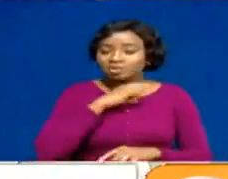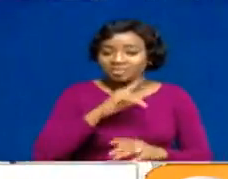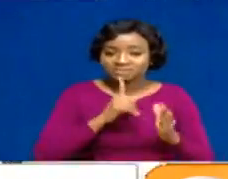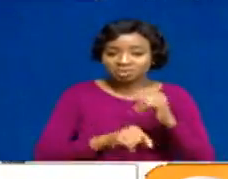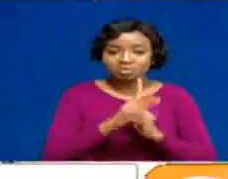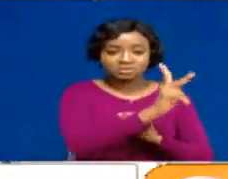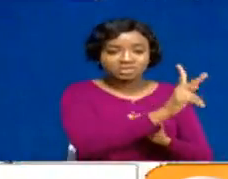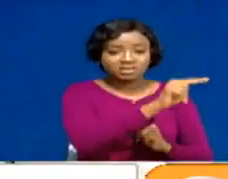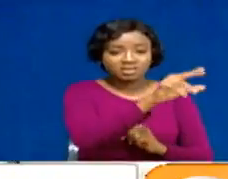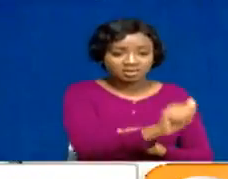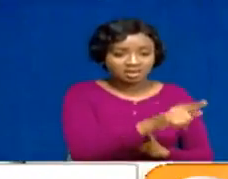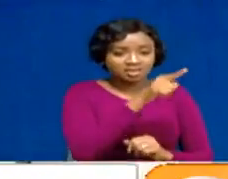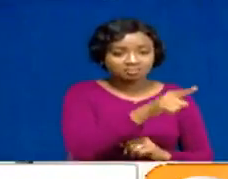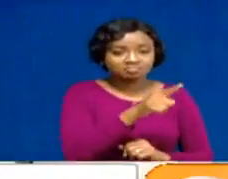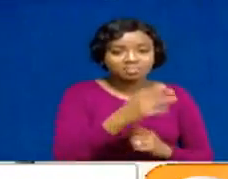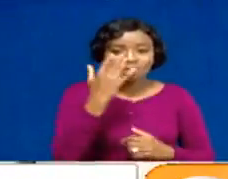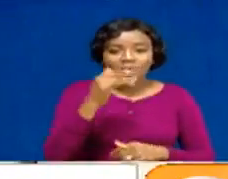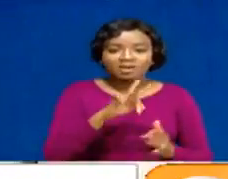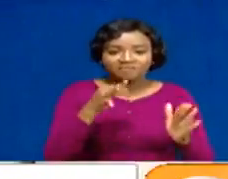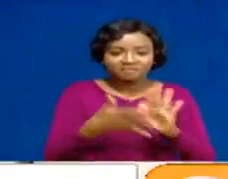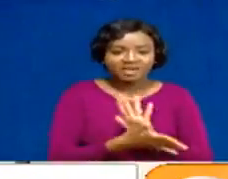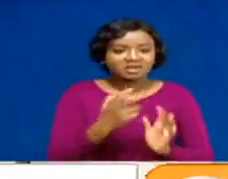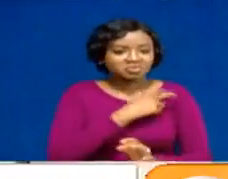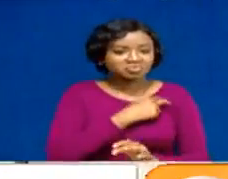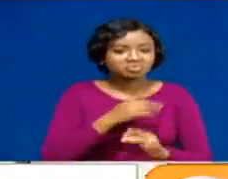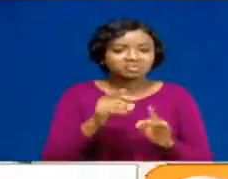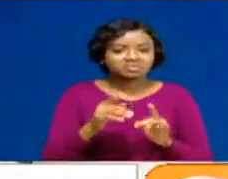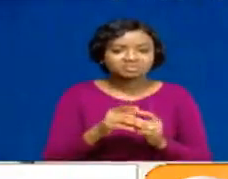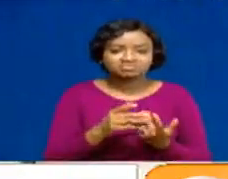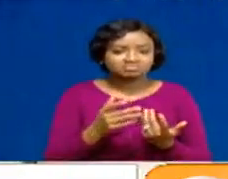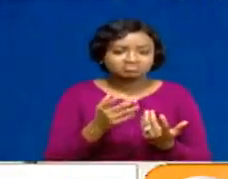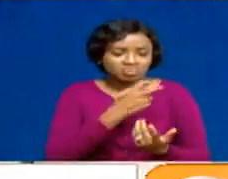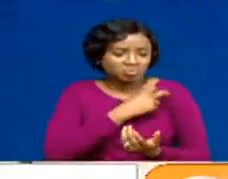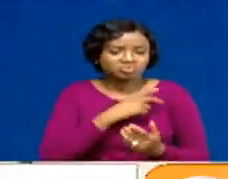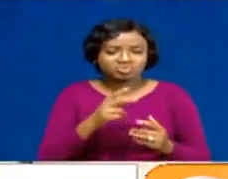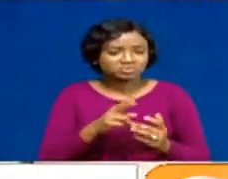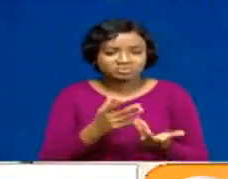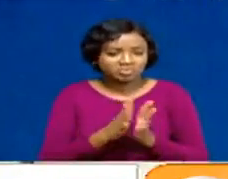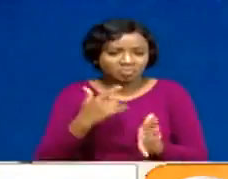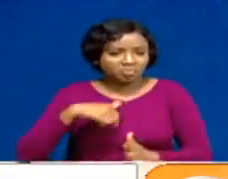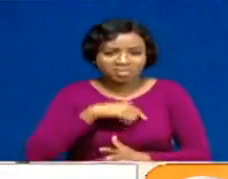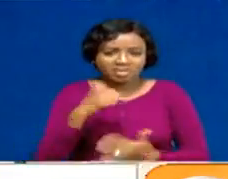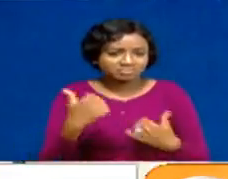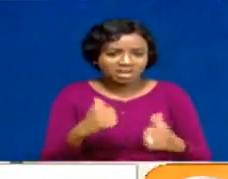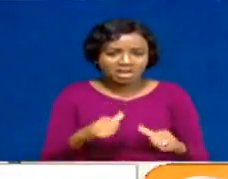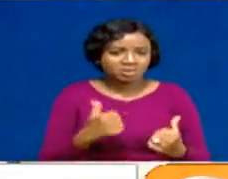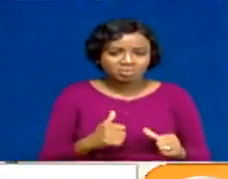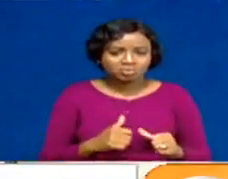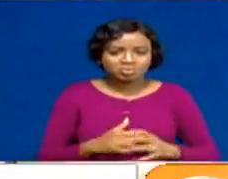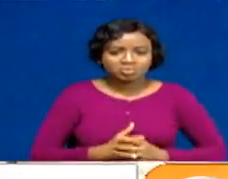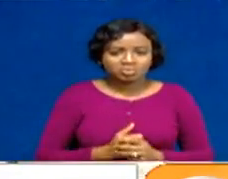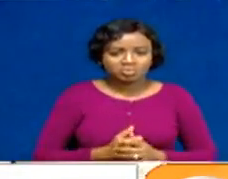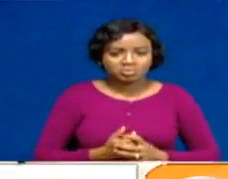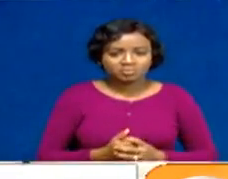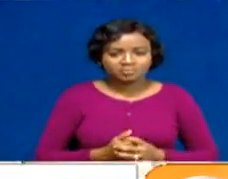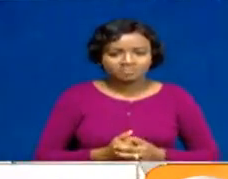reports, they are also accusing the Kenya National Assurance Company of failing to consult them before arriving at the figures